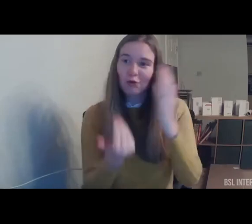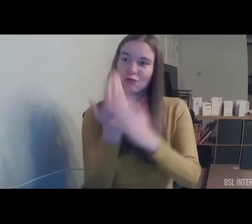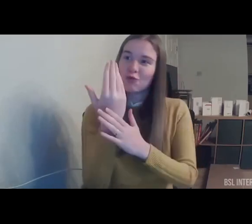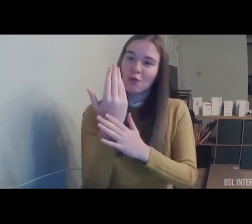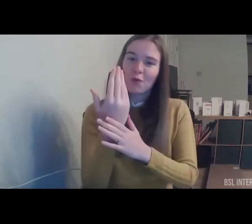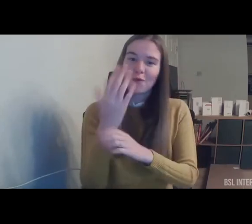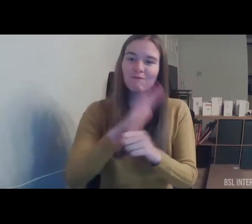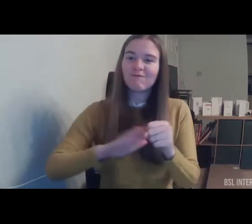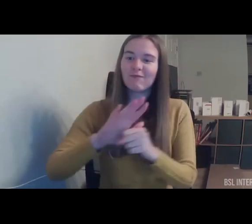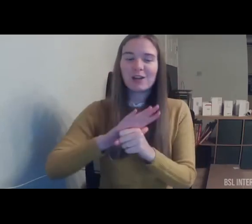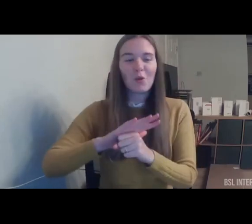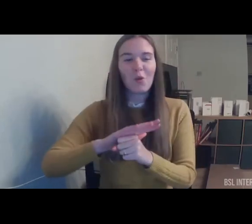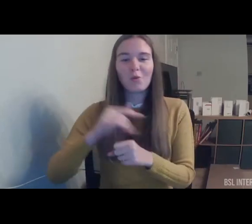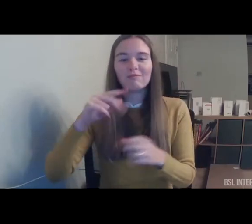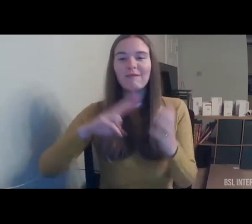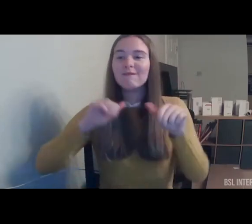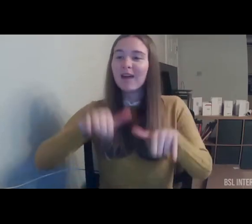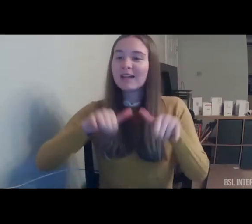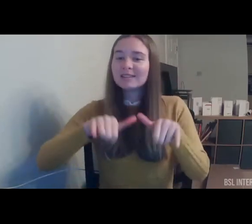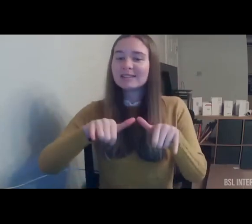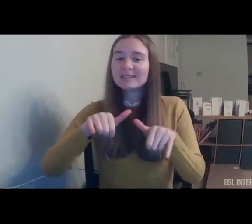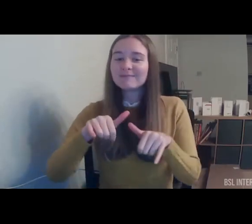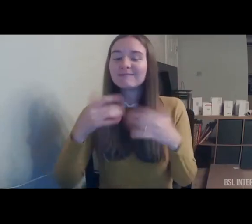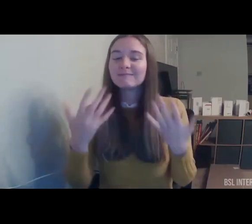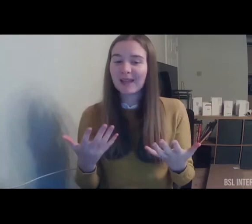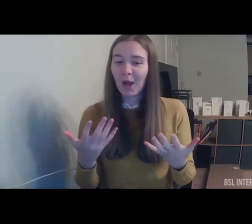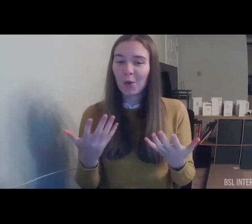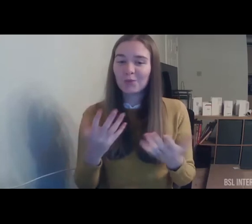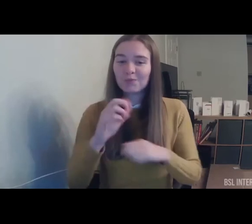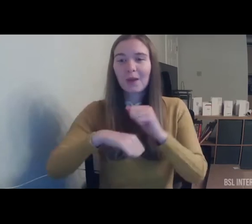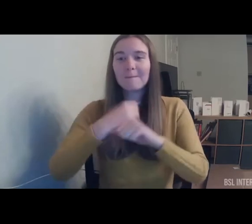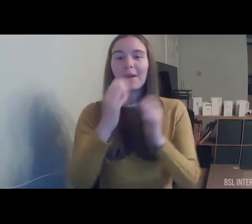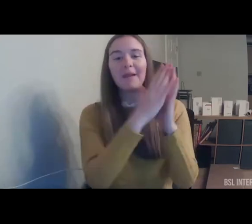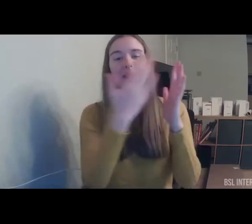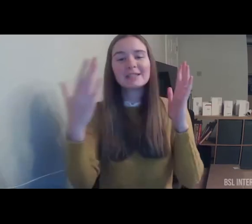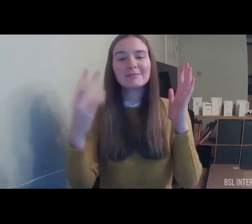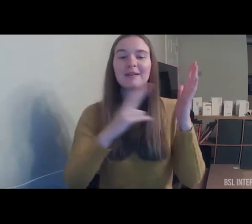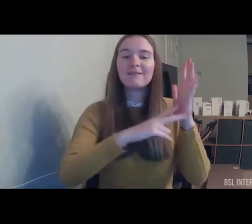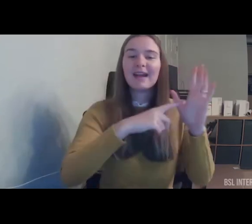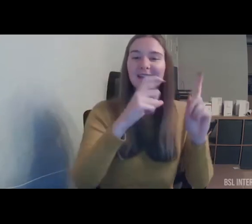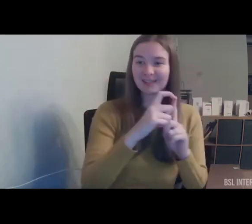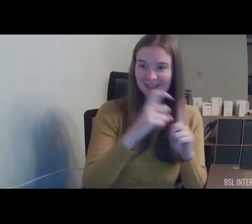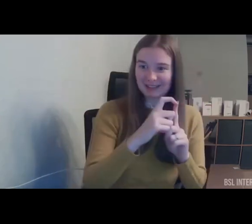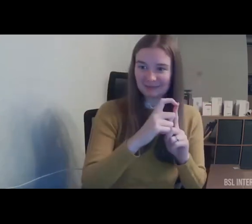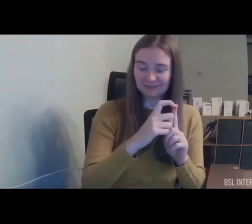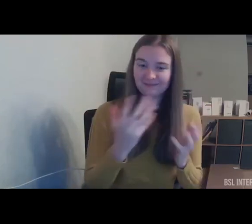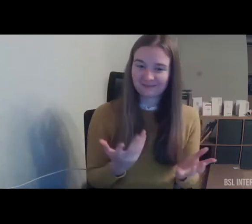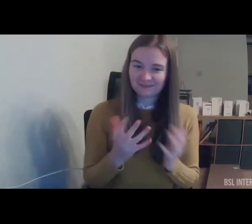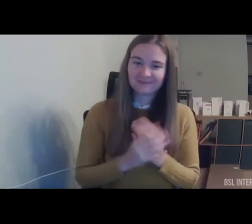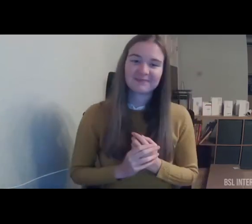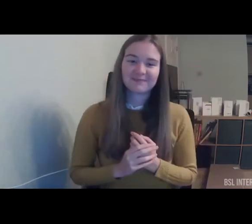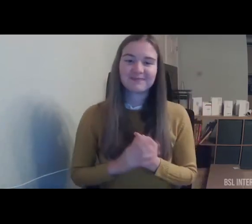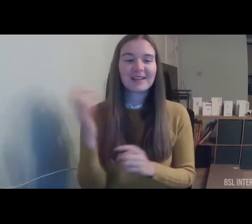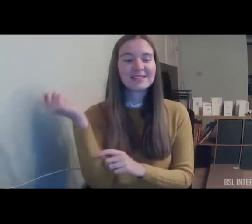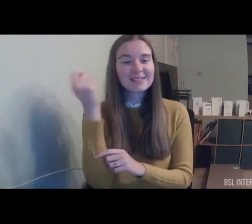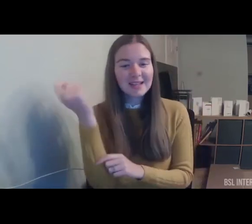2020 has instead and somewhat magically become an exhibition at the V&A in Dundee. The success and